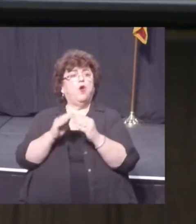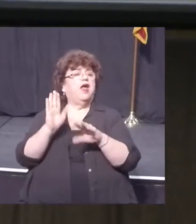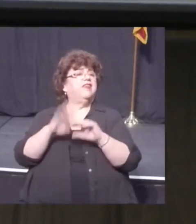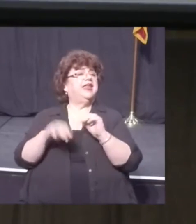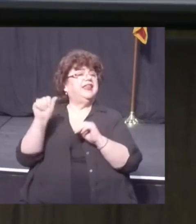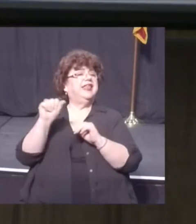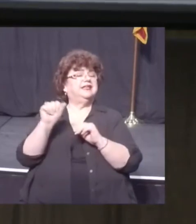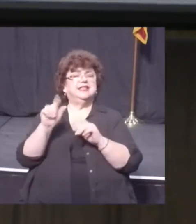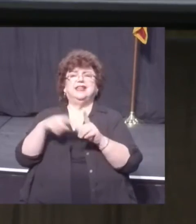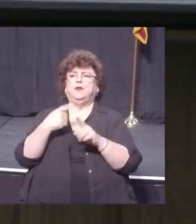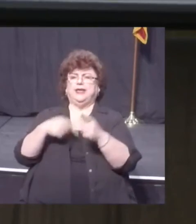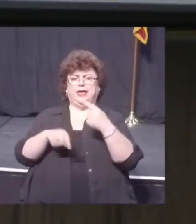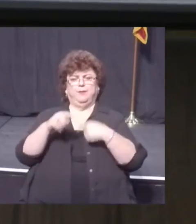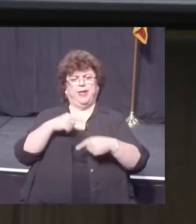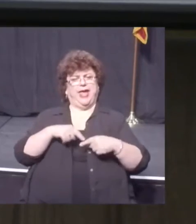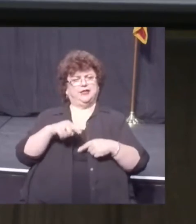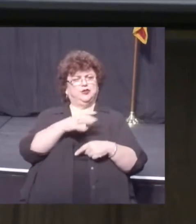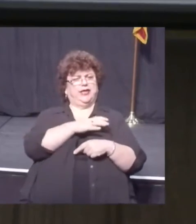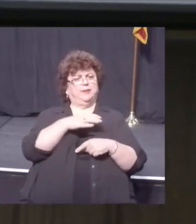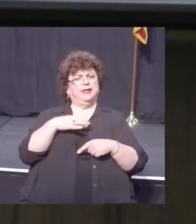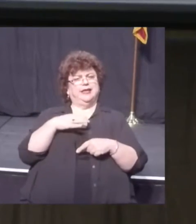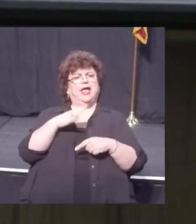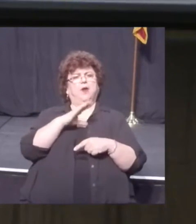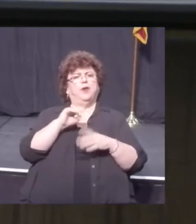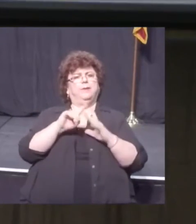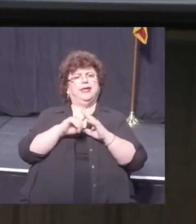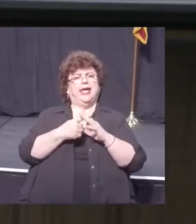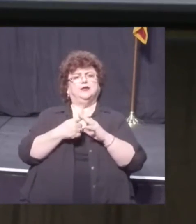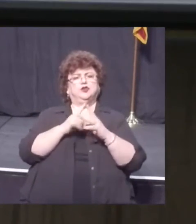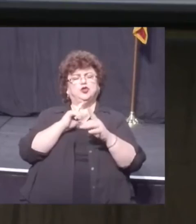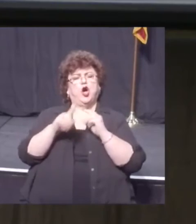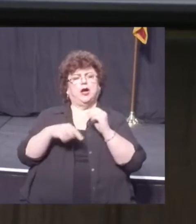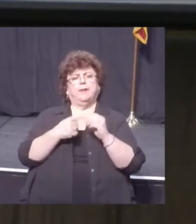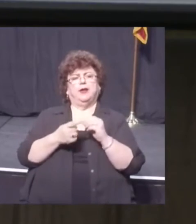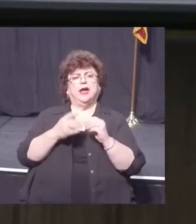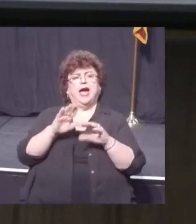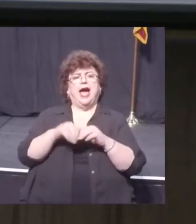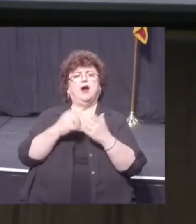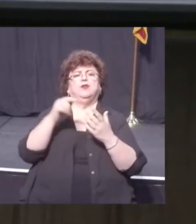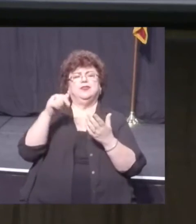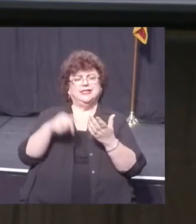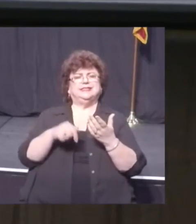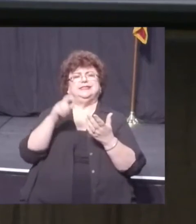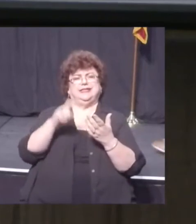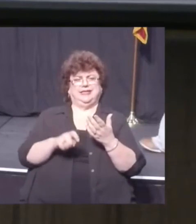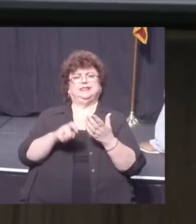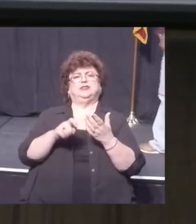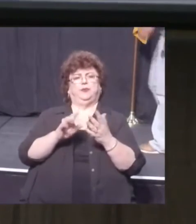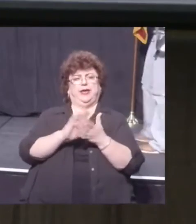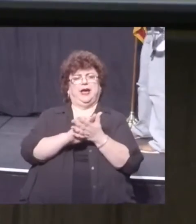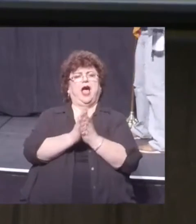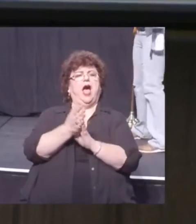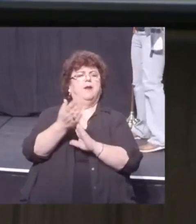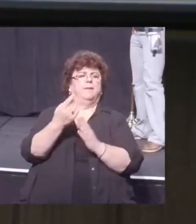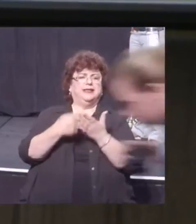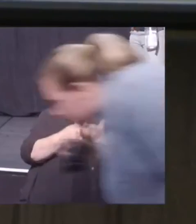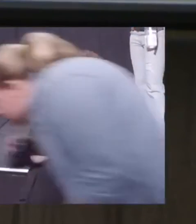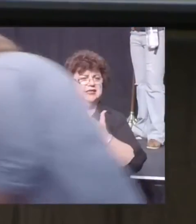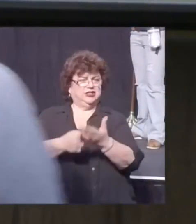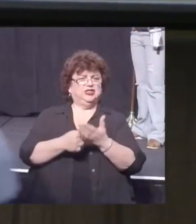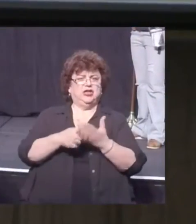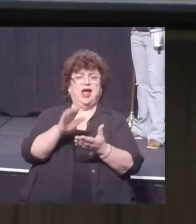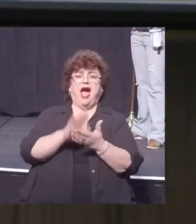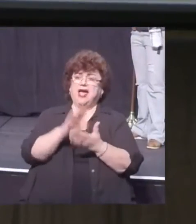back actually to the cabinet, and we began to talk about how this needs to be a conversation throughout